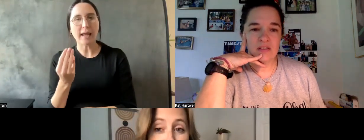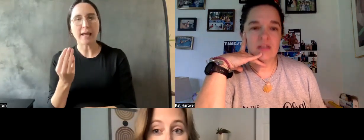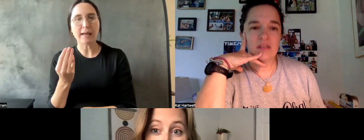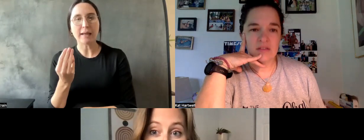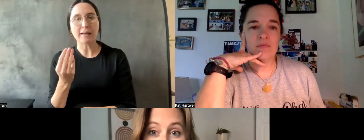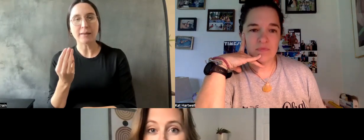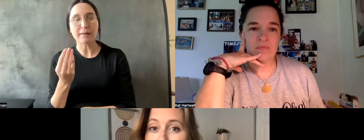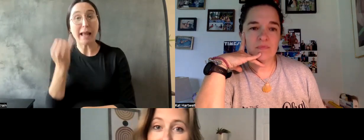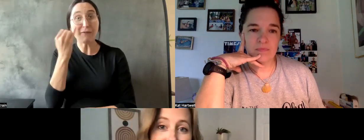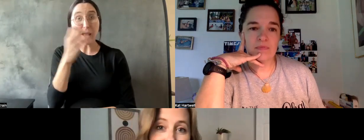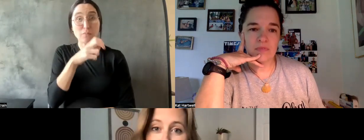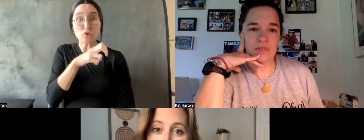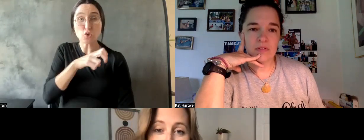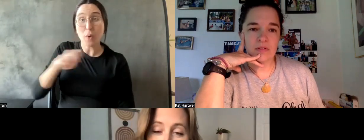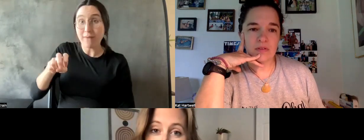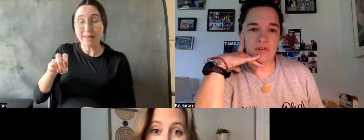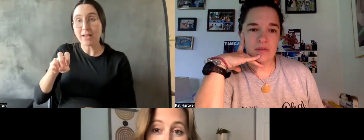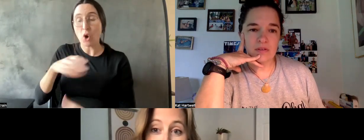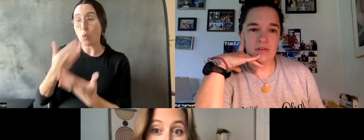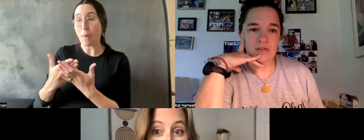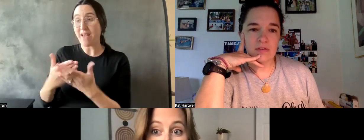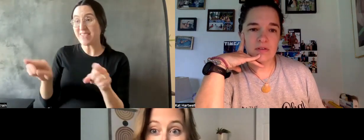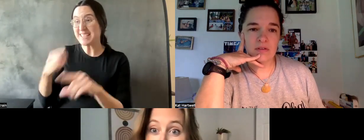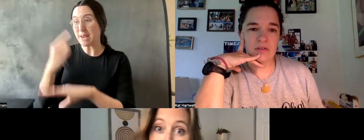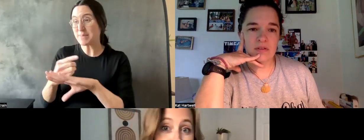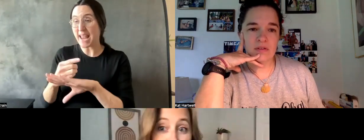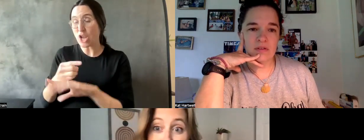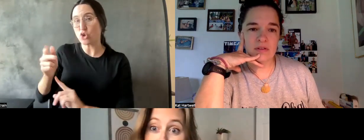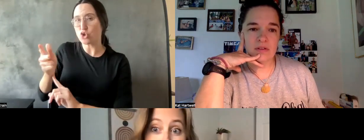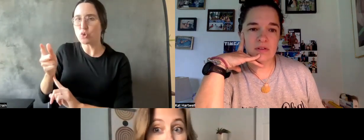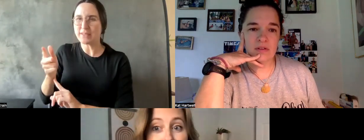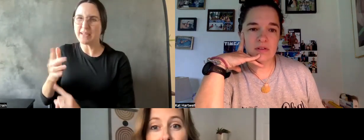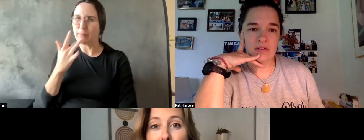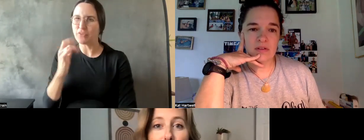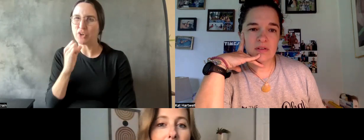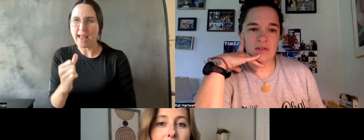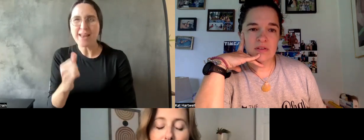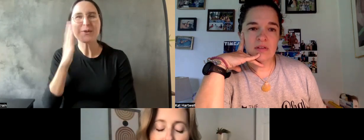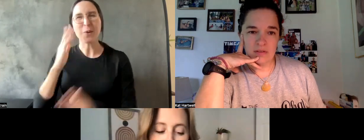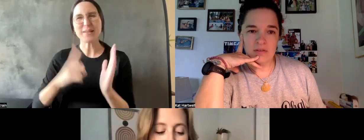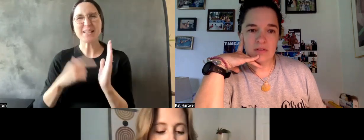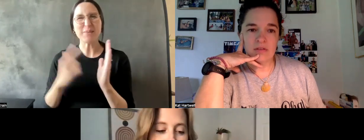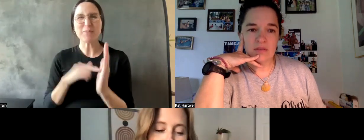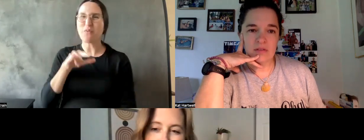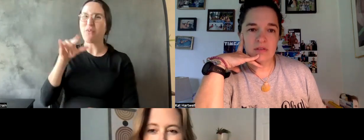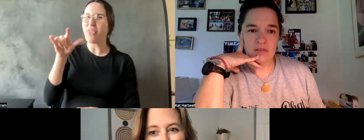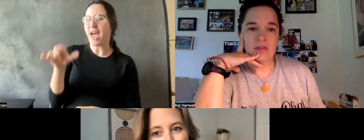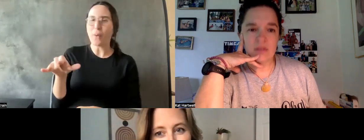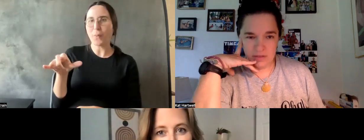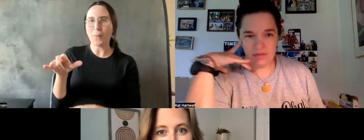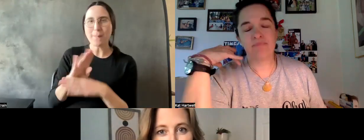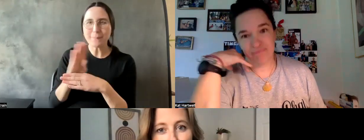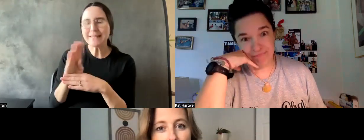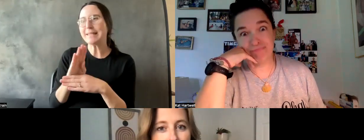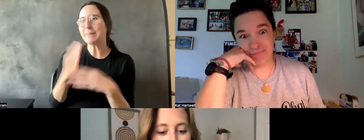when I'm going to LA. It's, a 4.5 hour flight, and sometimes there's delays. And so, I travel one day, usually